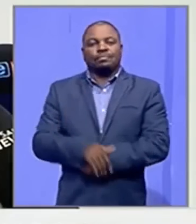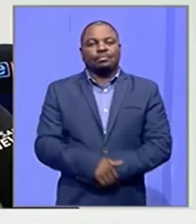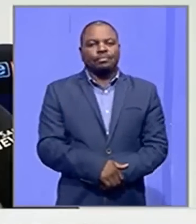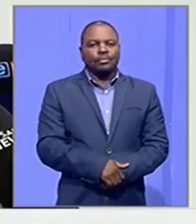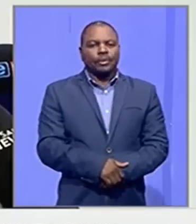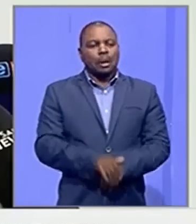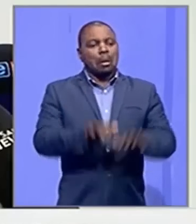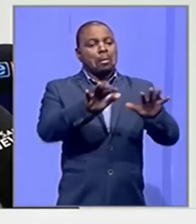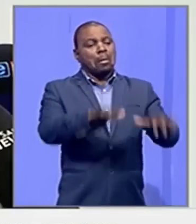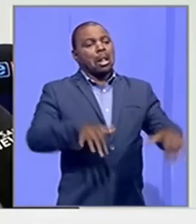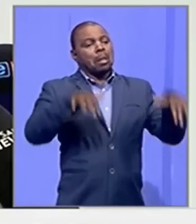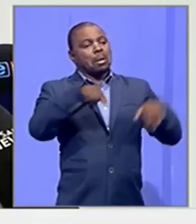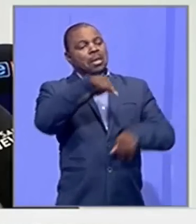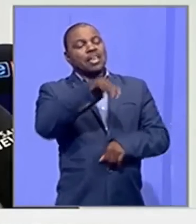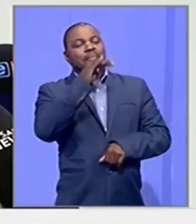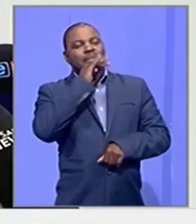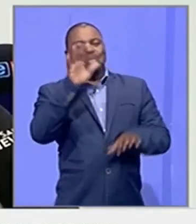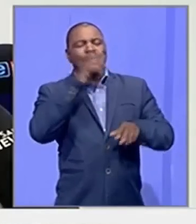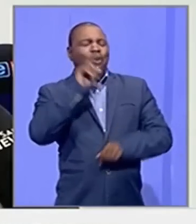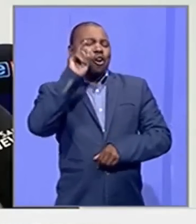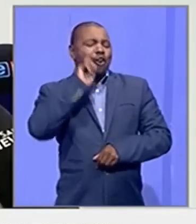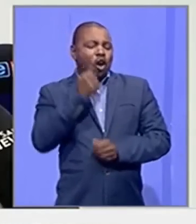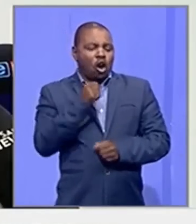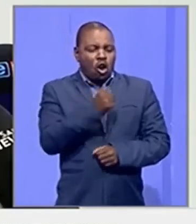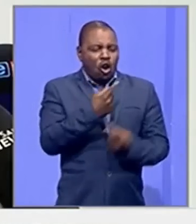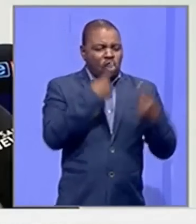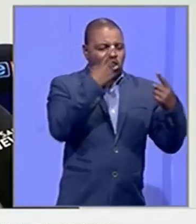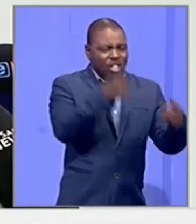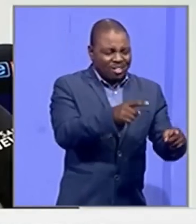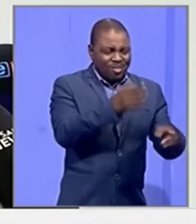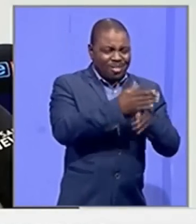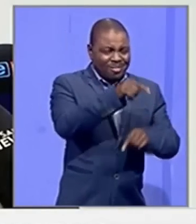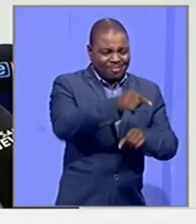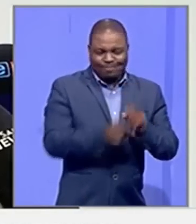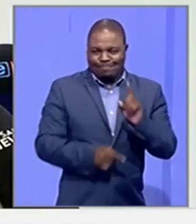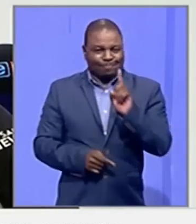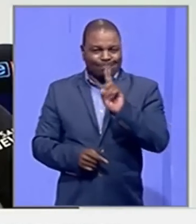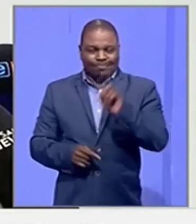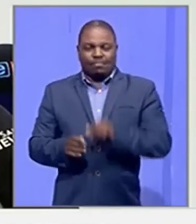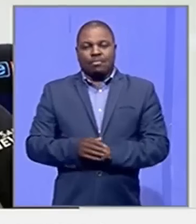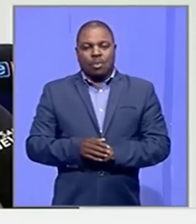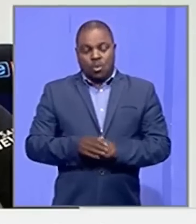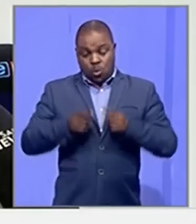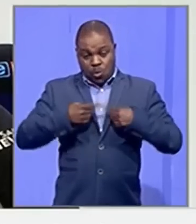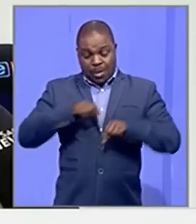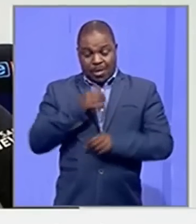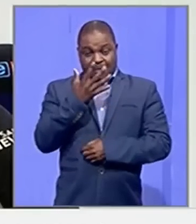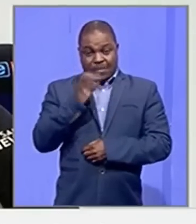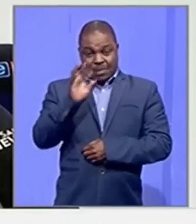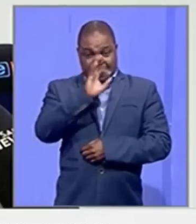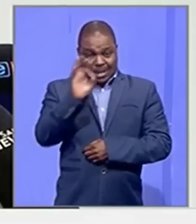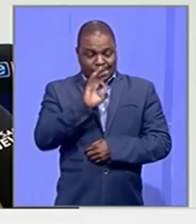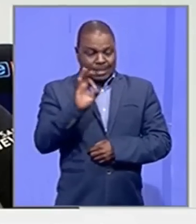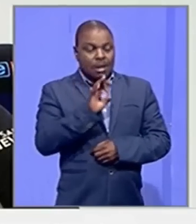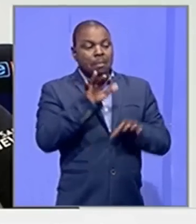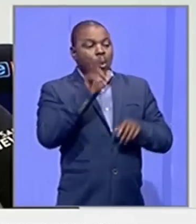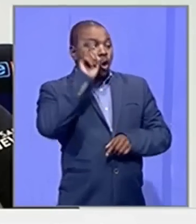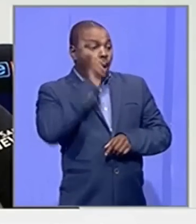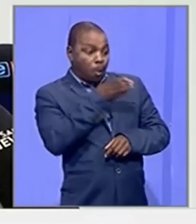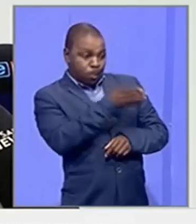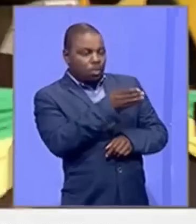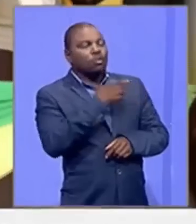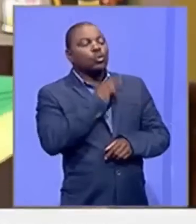Parliament is not a retirement village. We are going to use the 50% of the old that remain. We'll use them